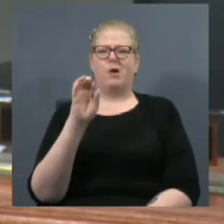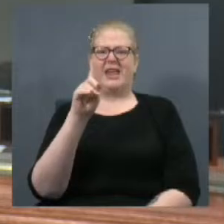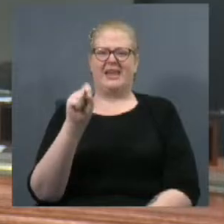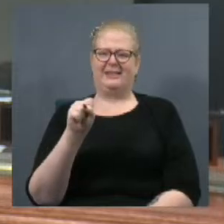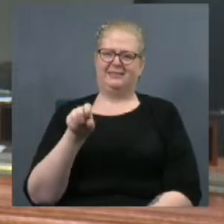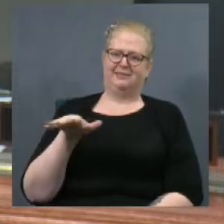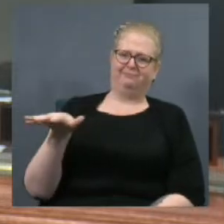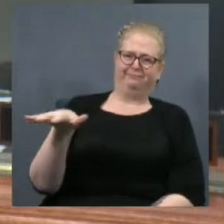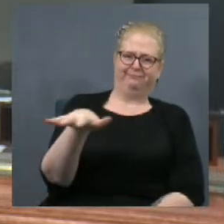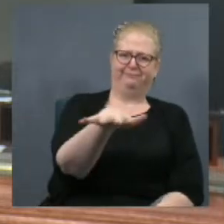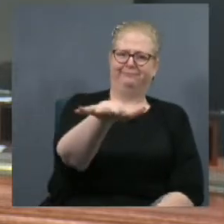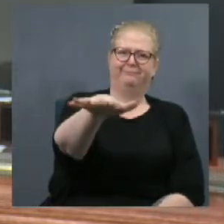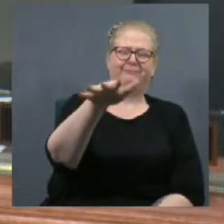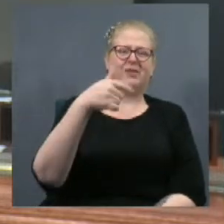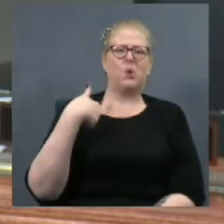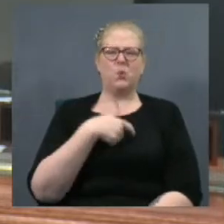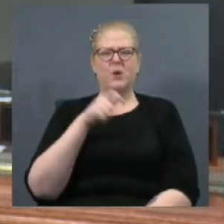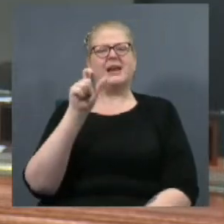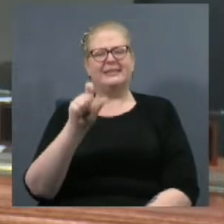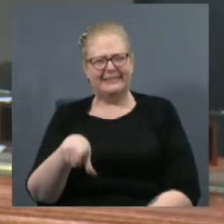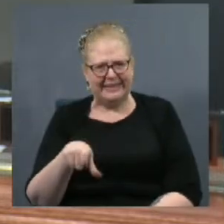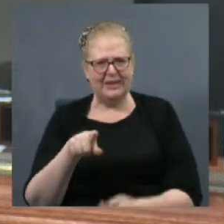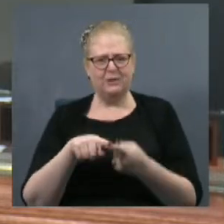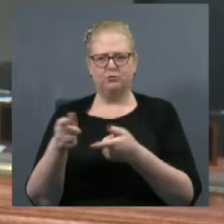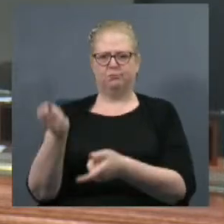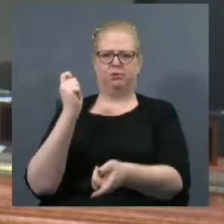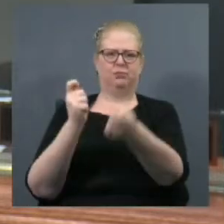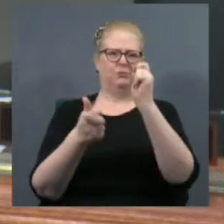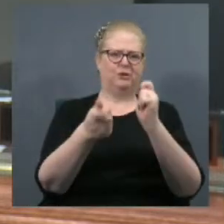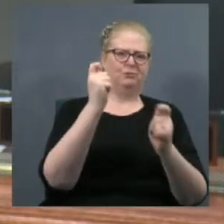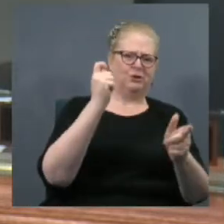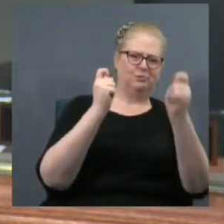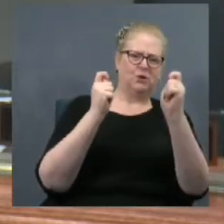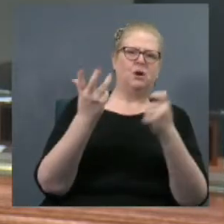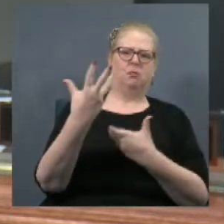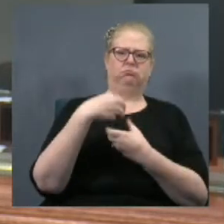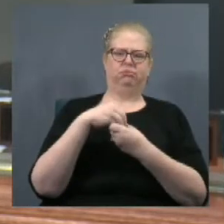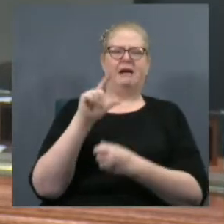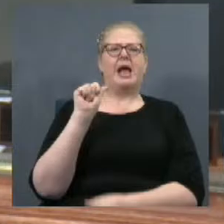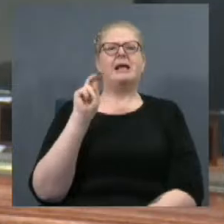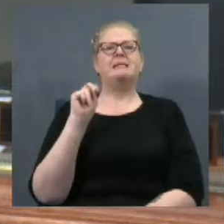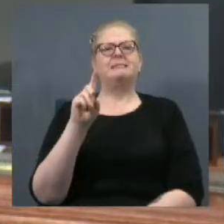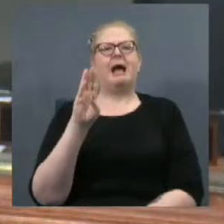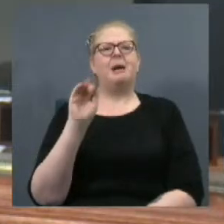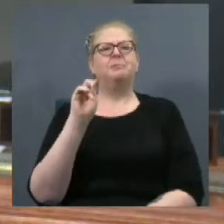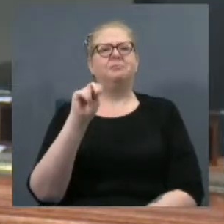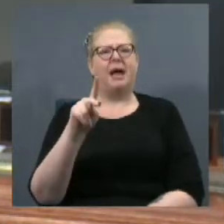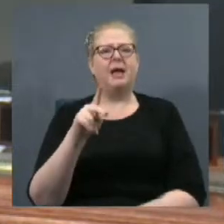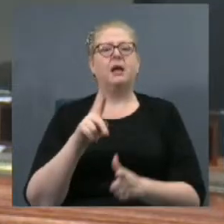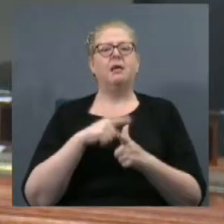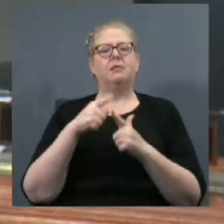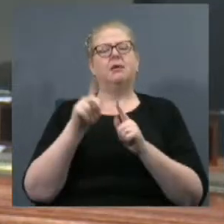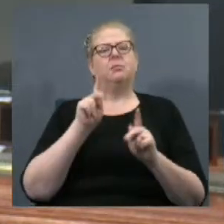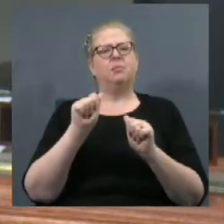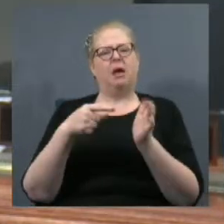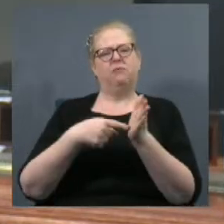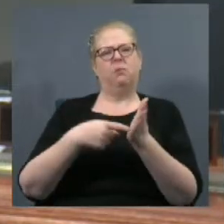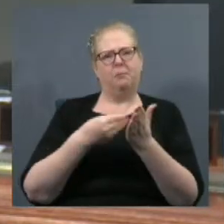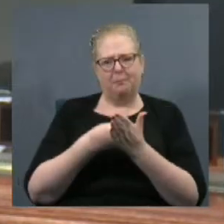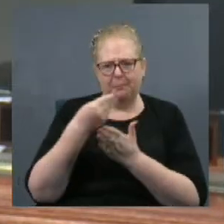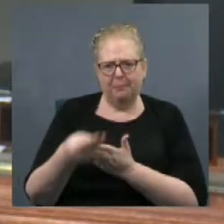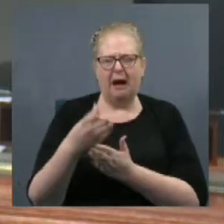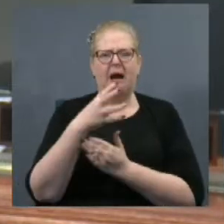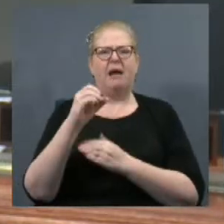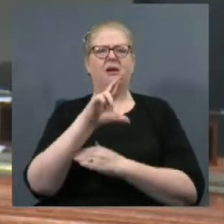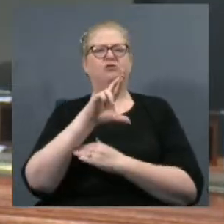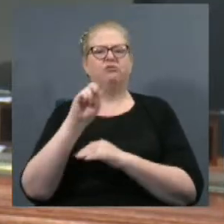get them into the land bank so that we can start getting people to redevelop on these empty lots. I think the last thing I saw,